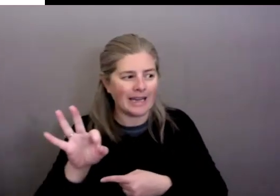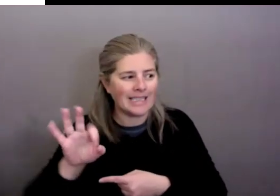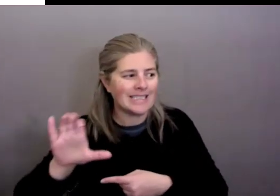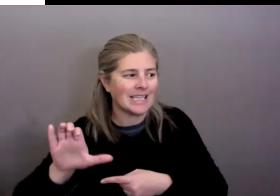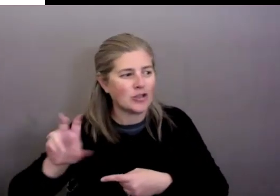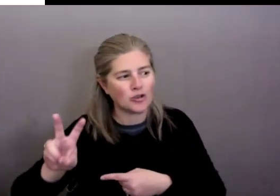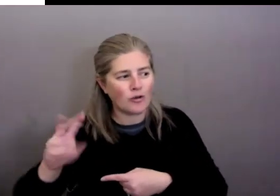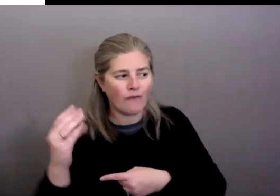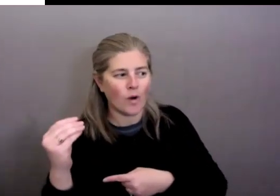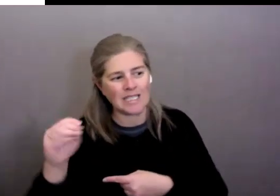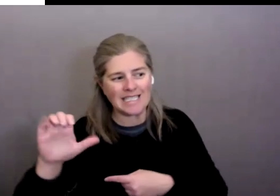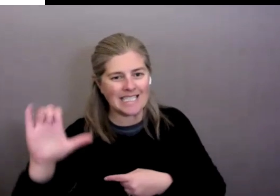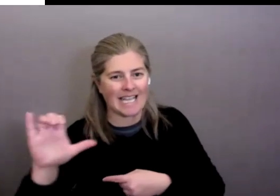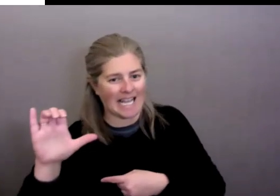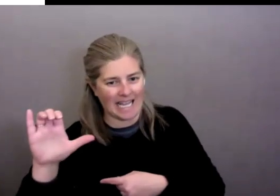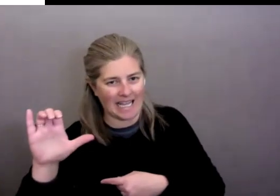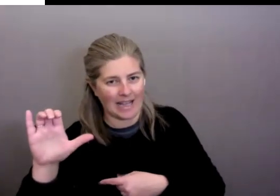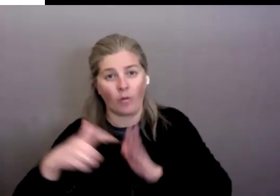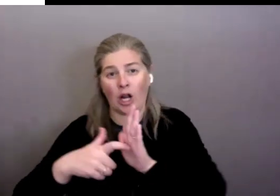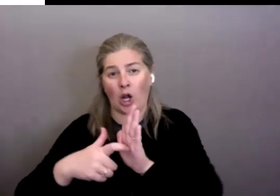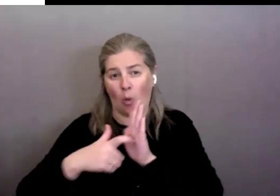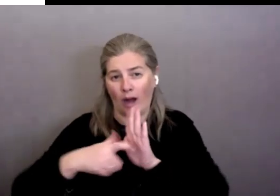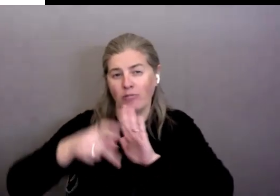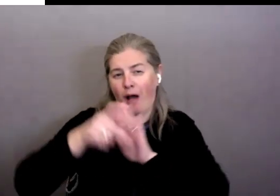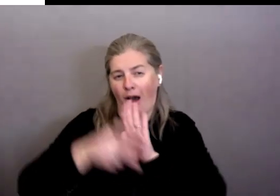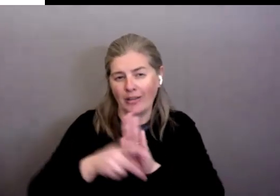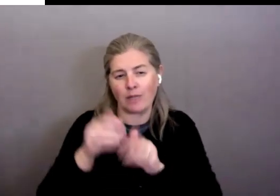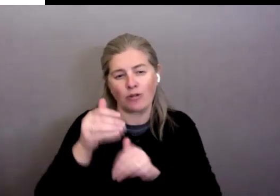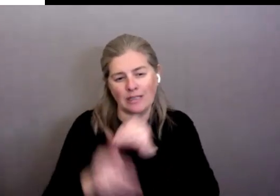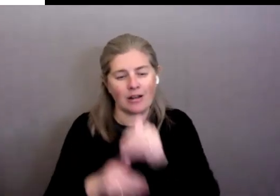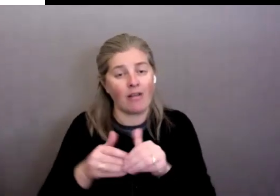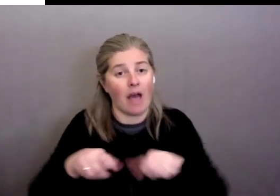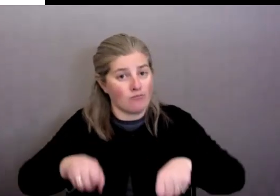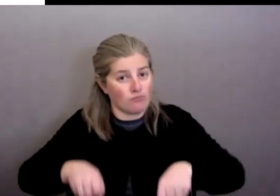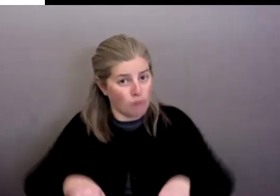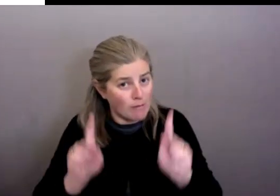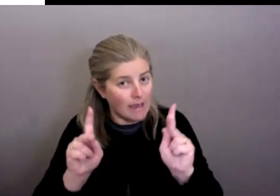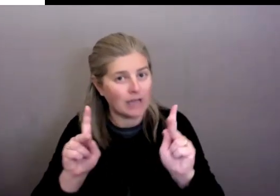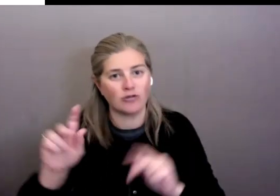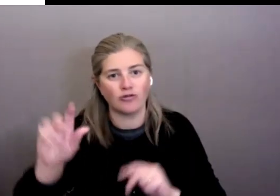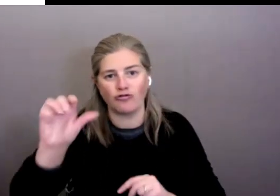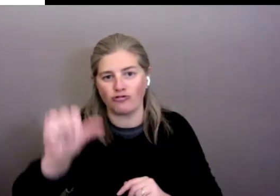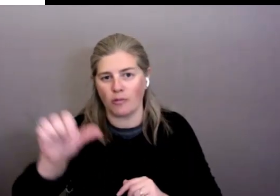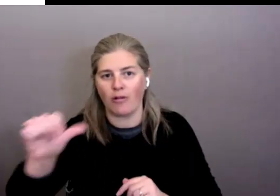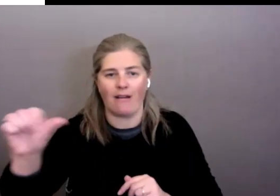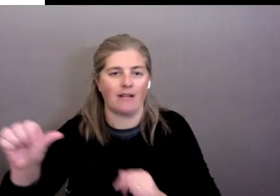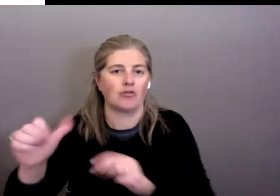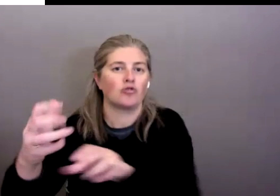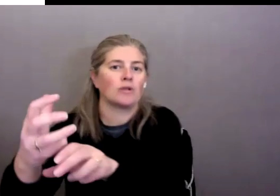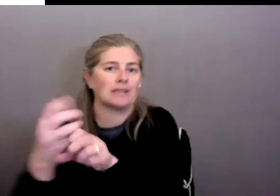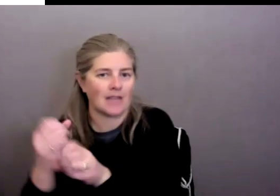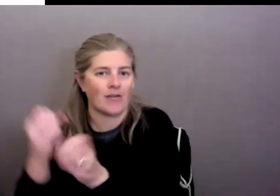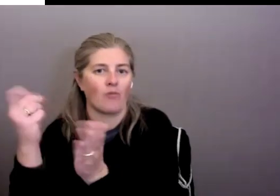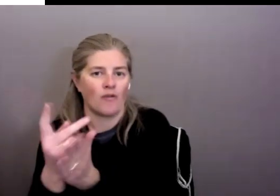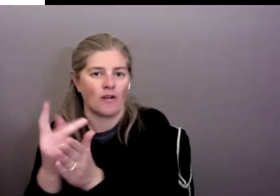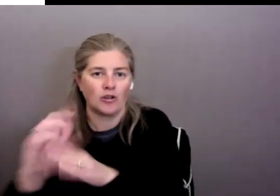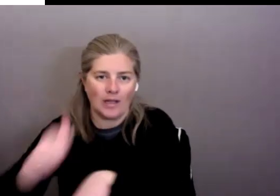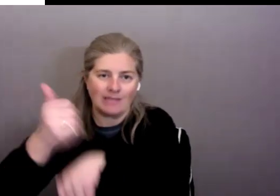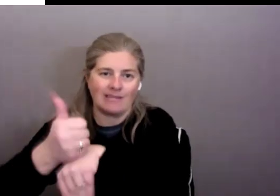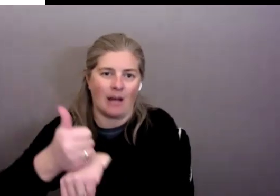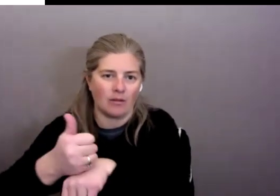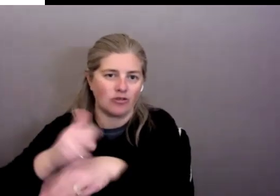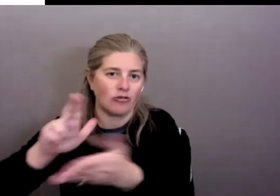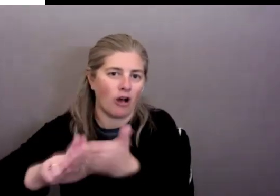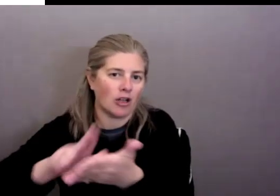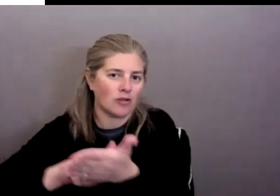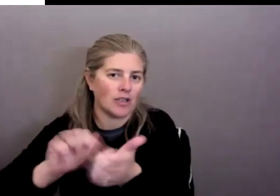C214C requires policies and procedures that permit AAAs to receive approval to establish contracts and commercial